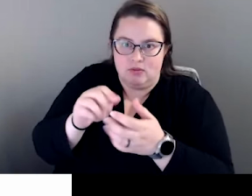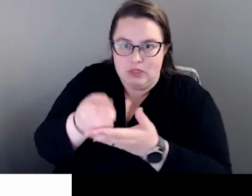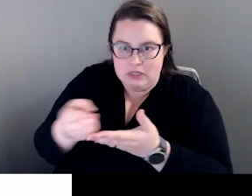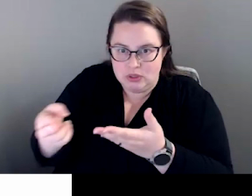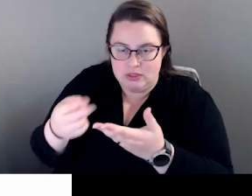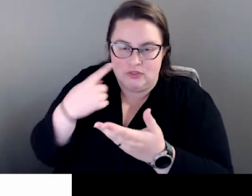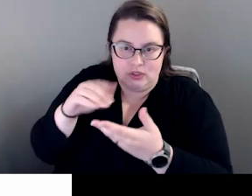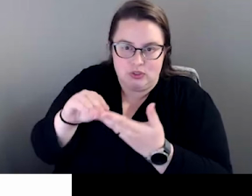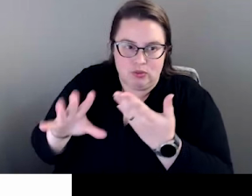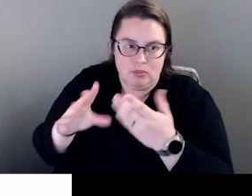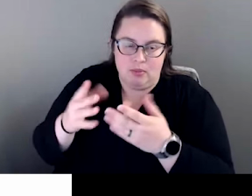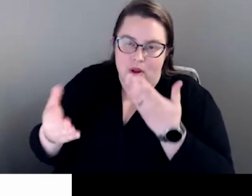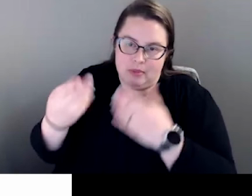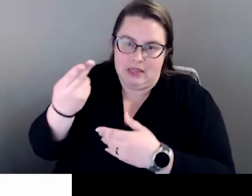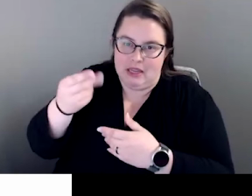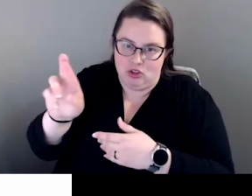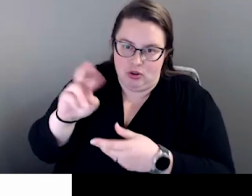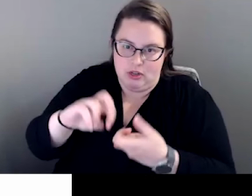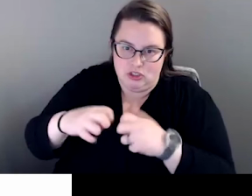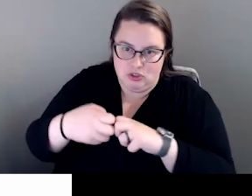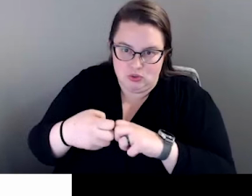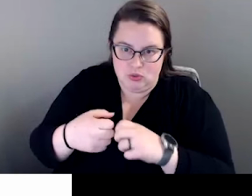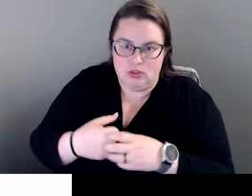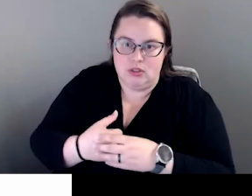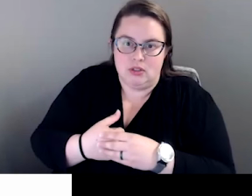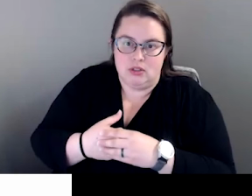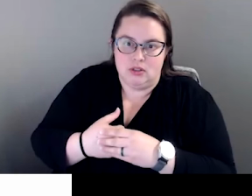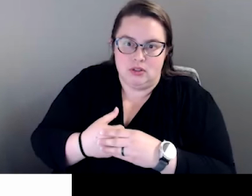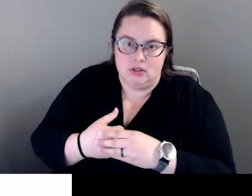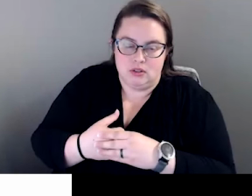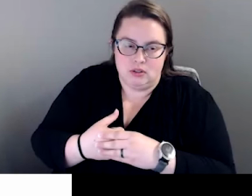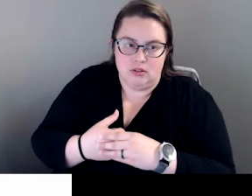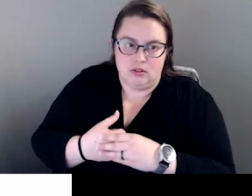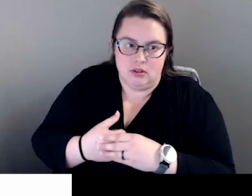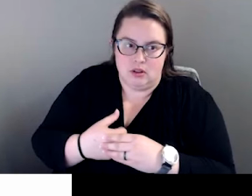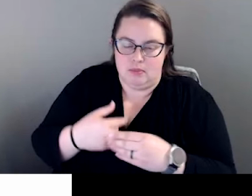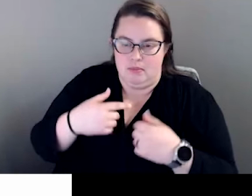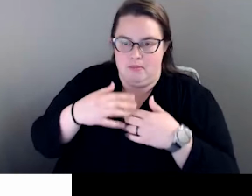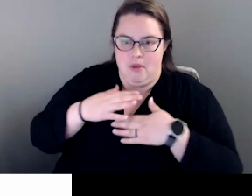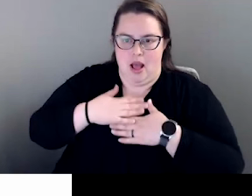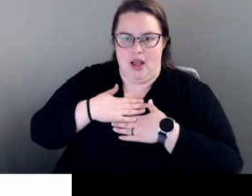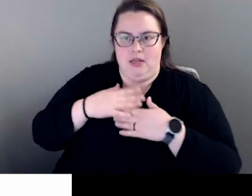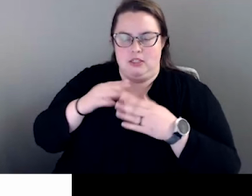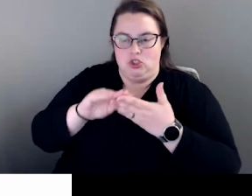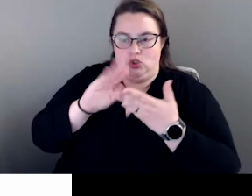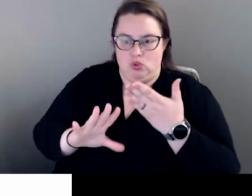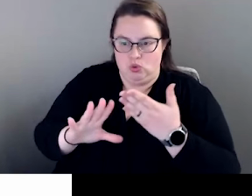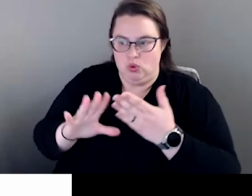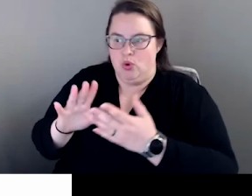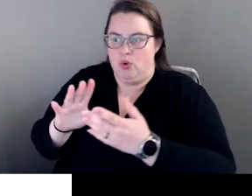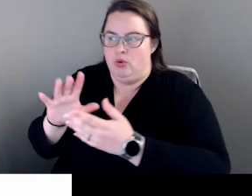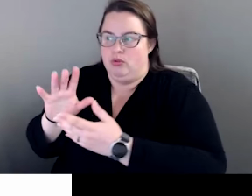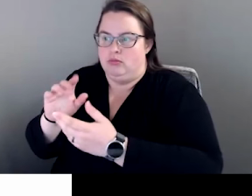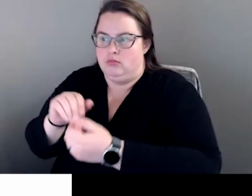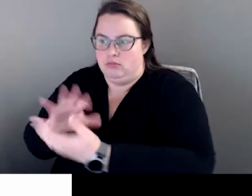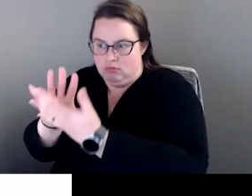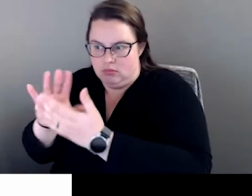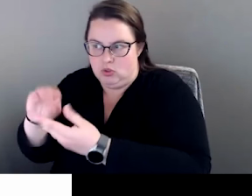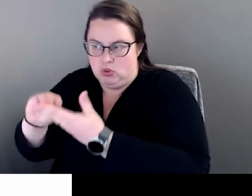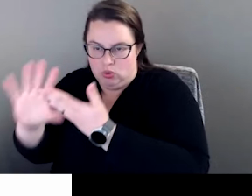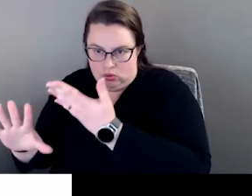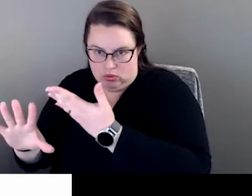probably be an HR issue. I handle student on student interactions or cases. District